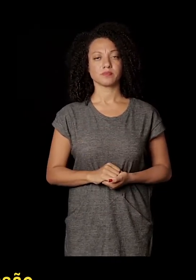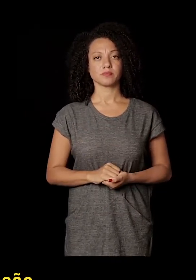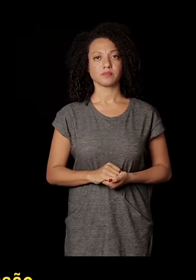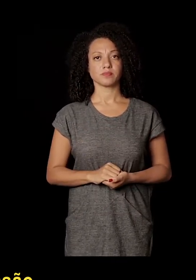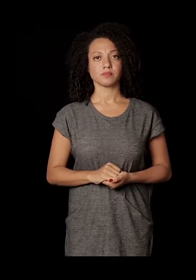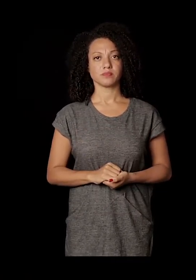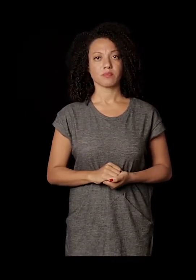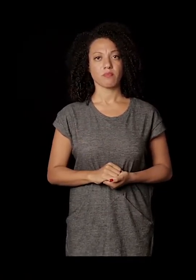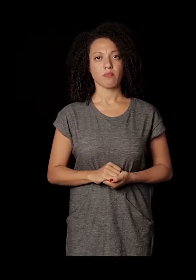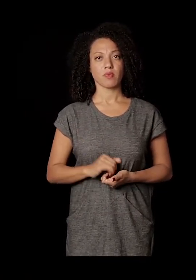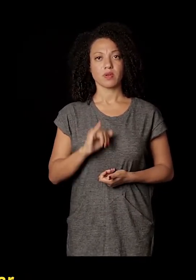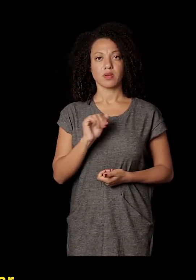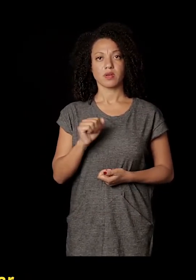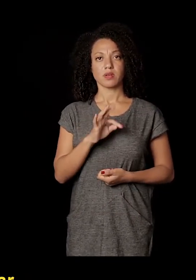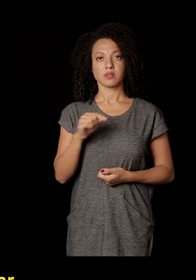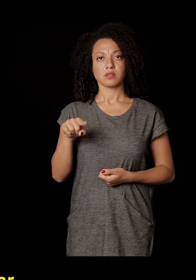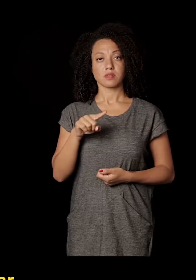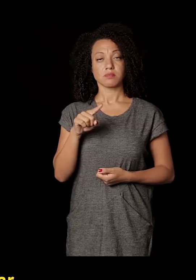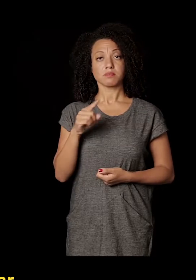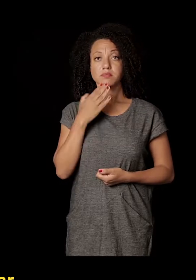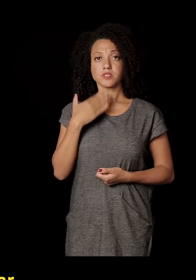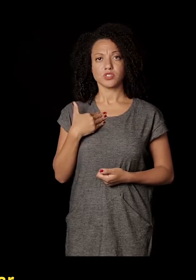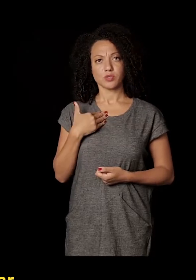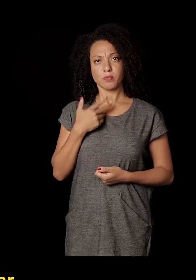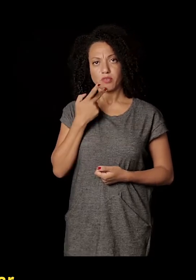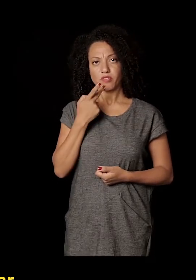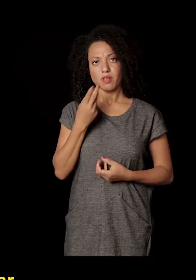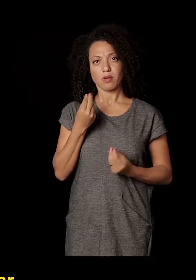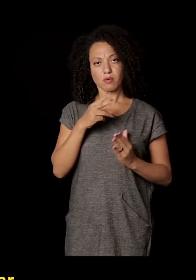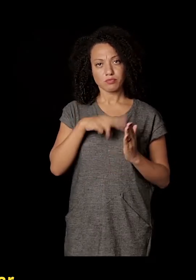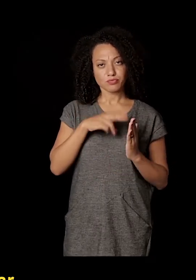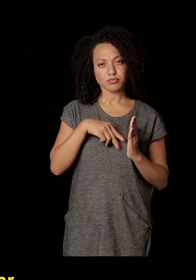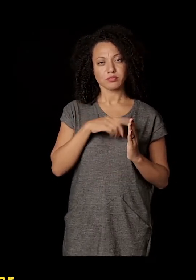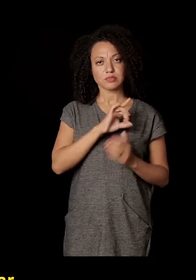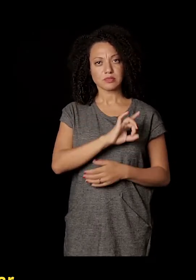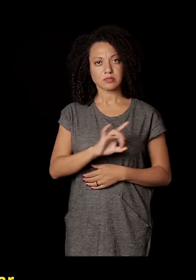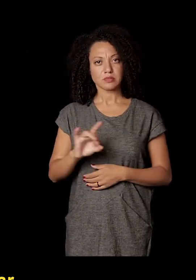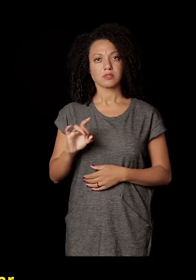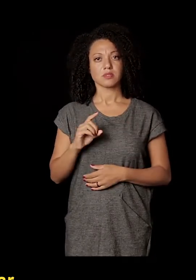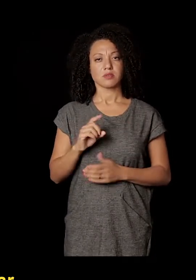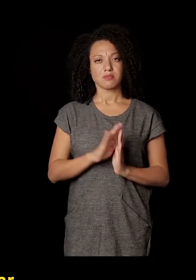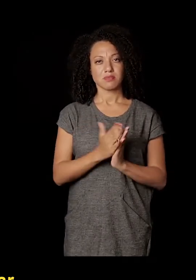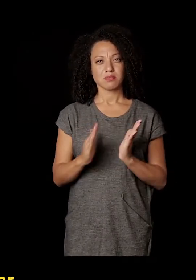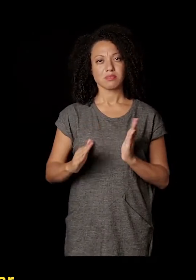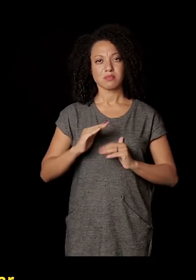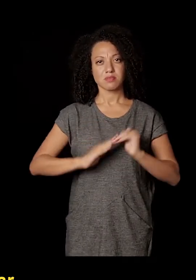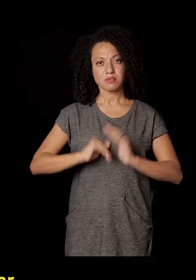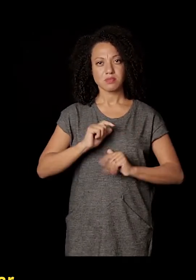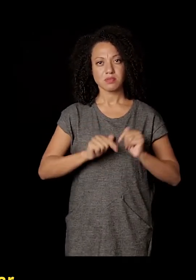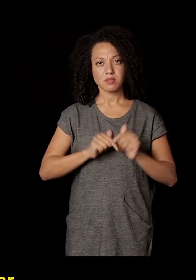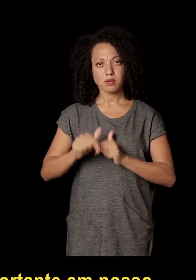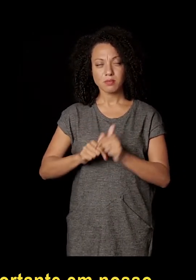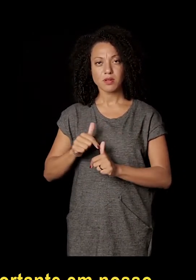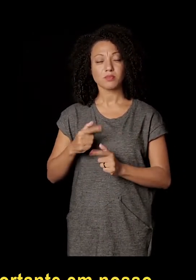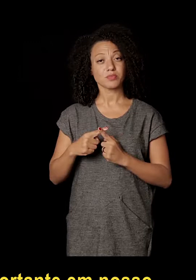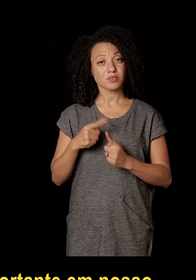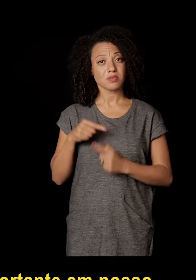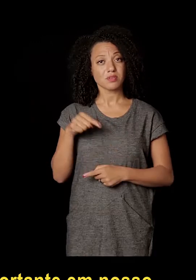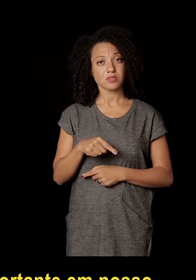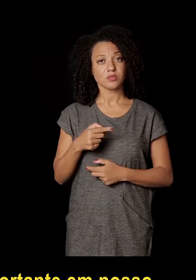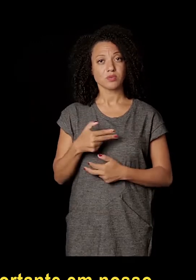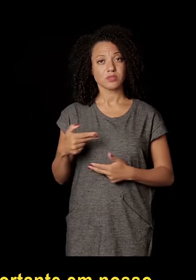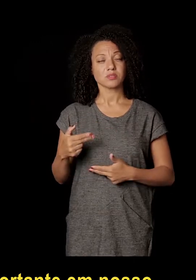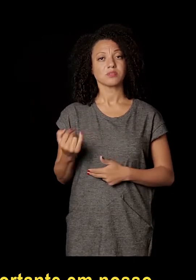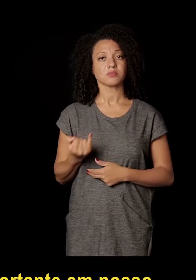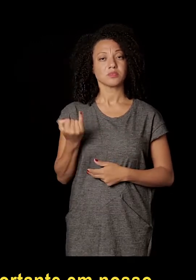world. And Ayata had asked me to talk about the portfolio review because that